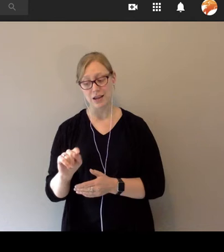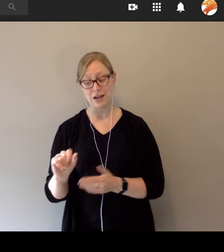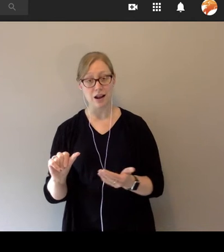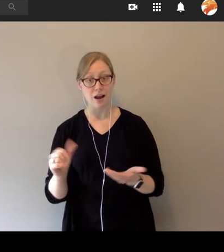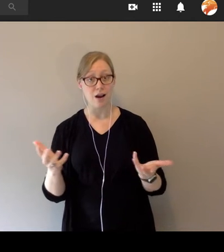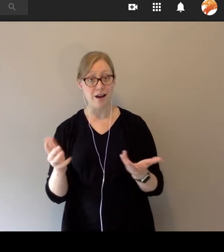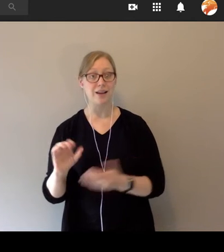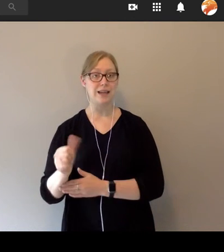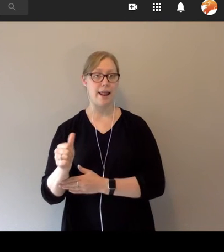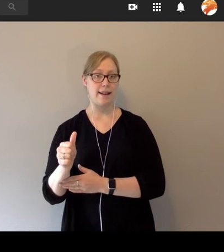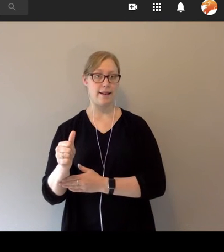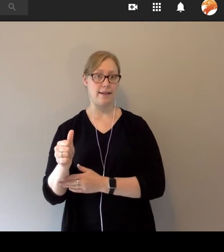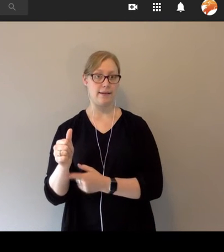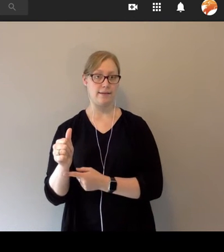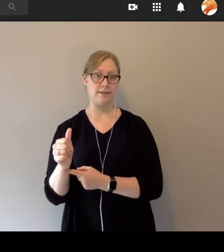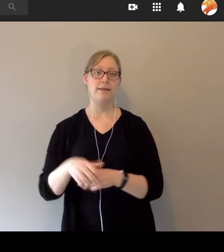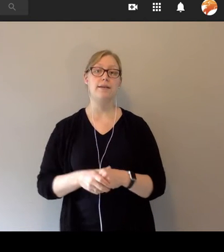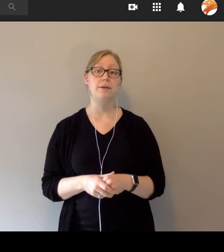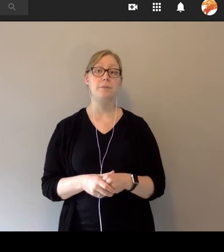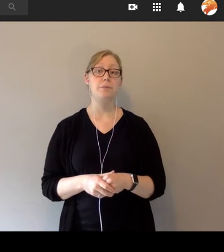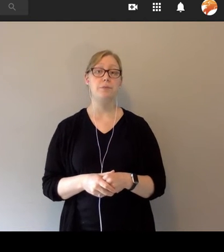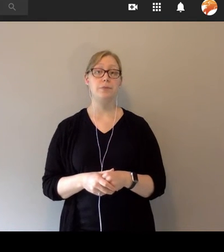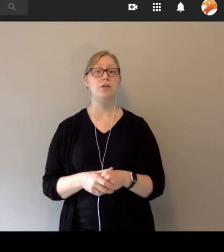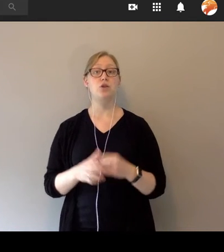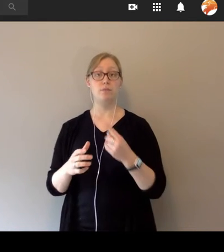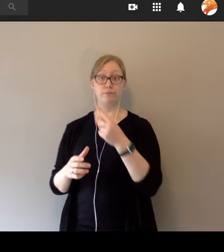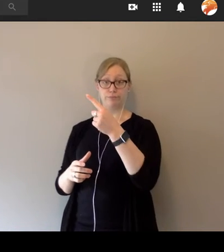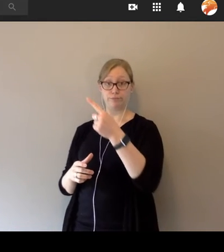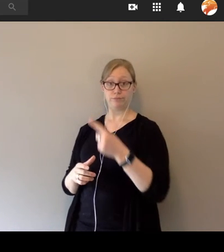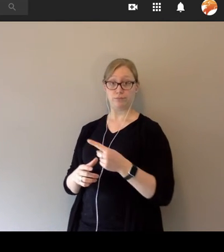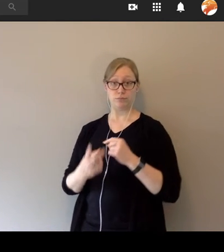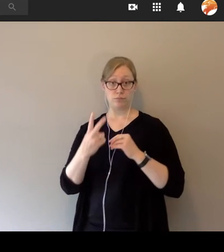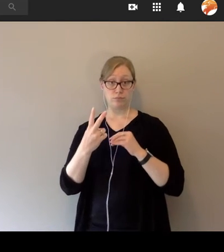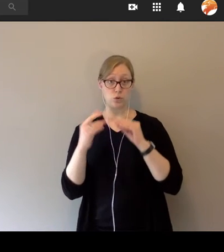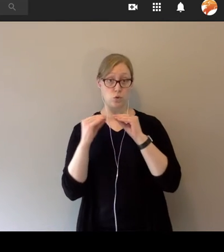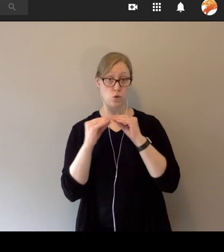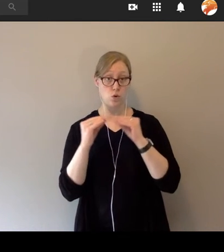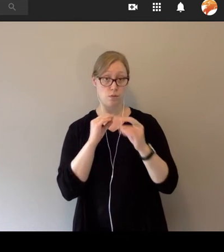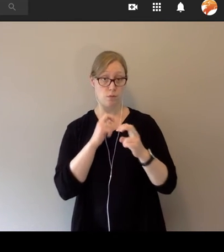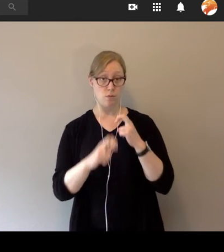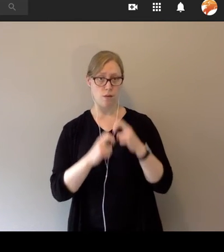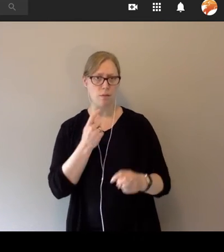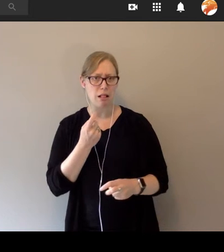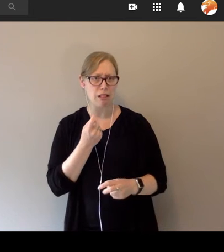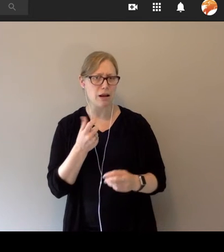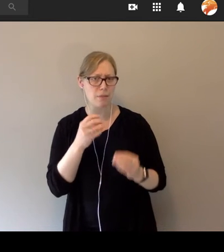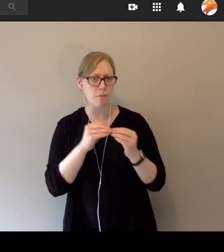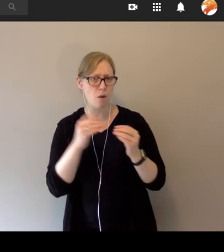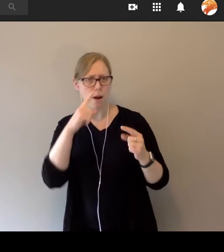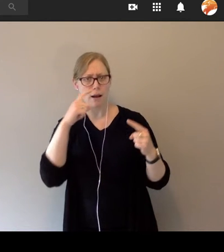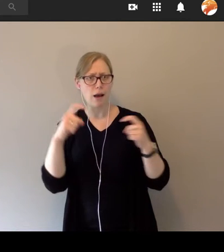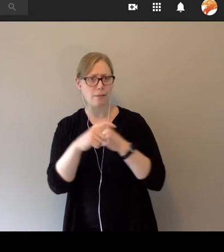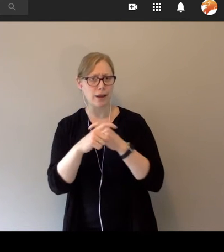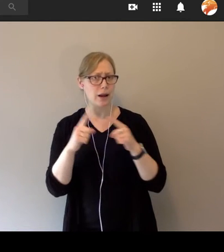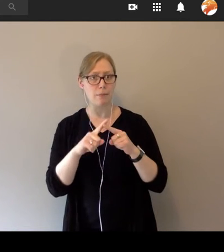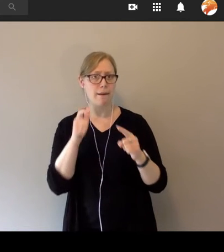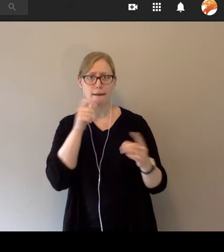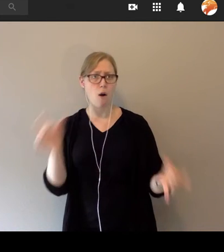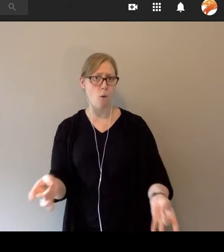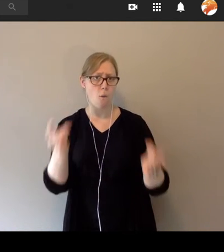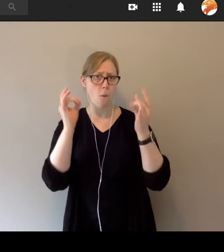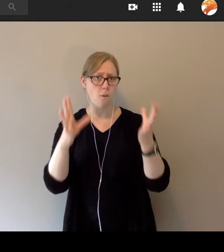All right, so here are two additional problems. They're slightly a little more complicated, but not much. Pause